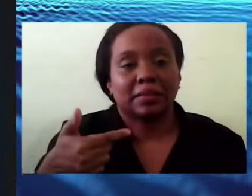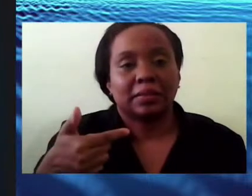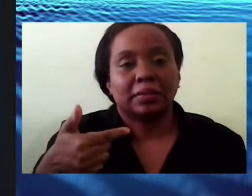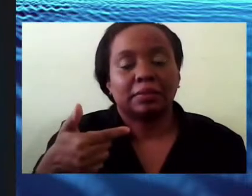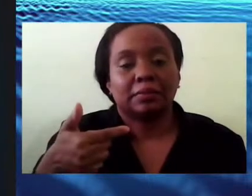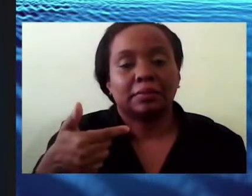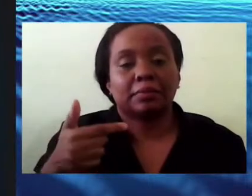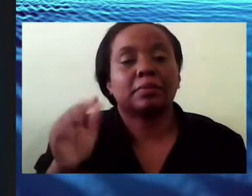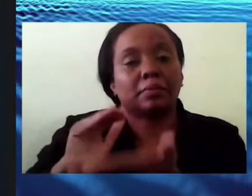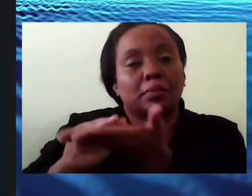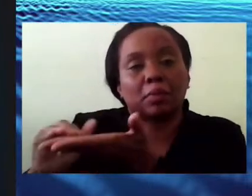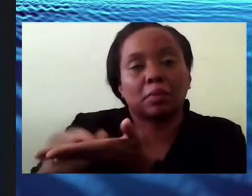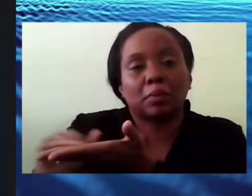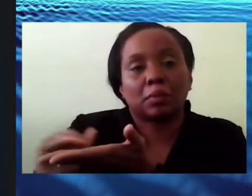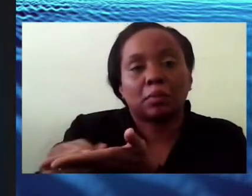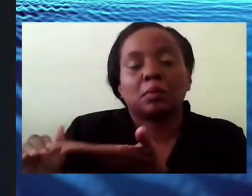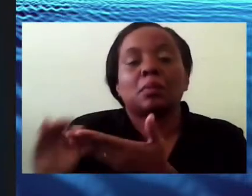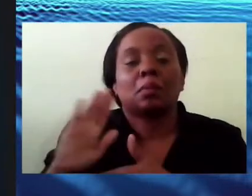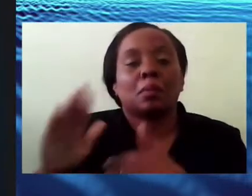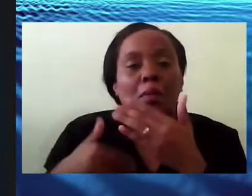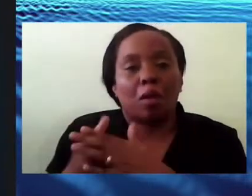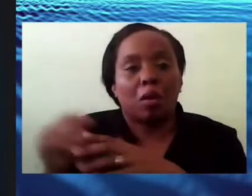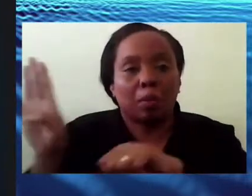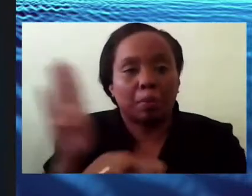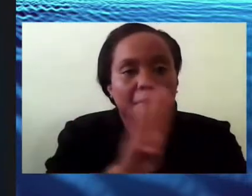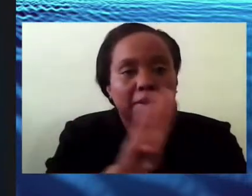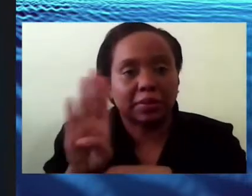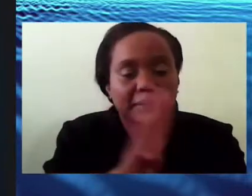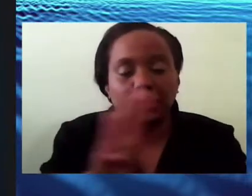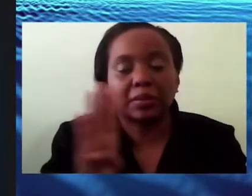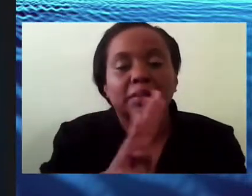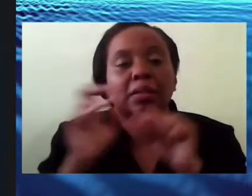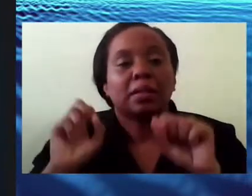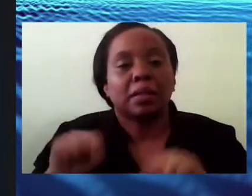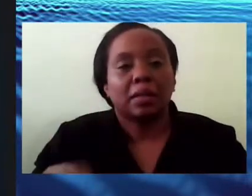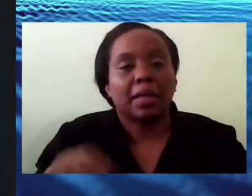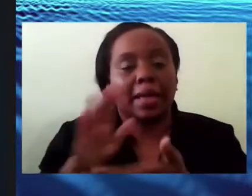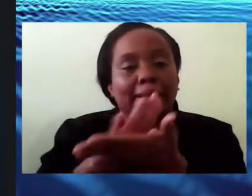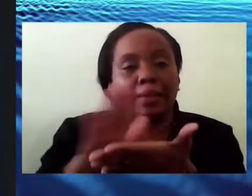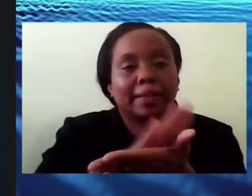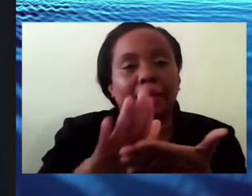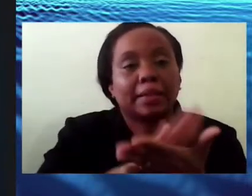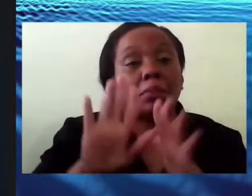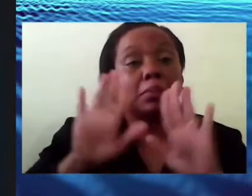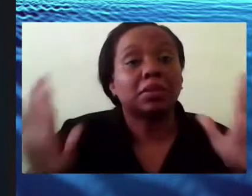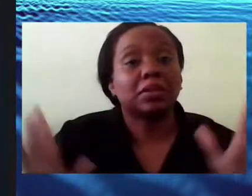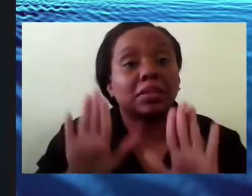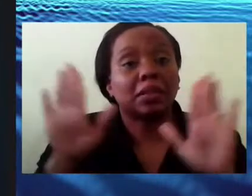enterprises, and all persons to perform cleanup activities on Sunday, April the 18th, 2021, whether